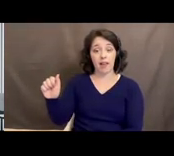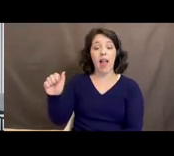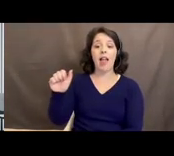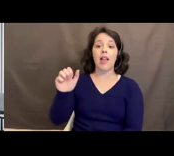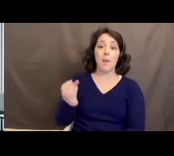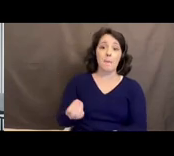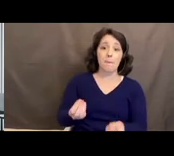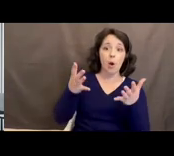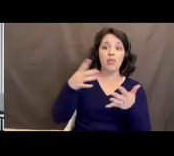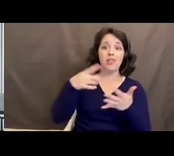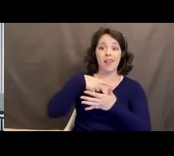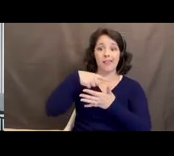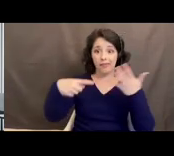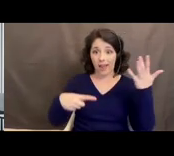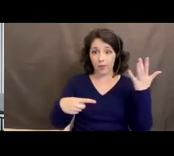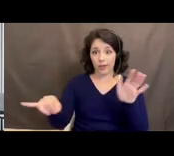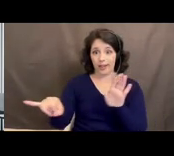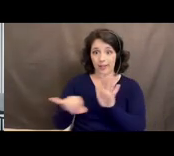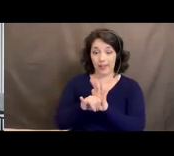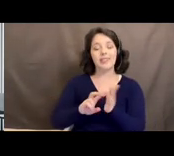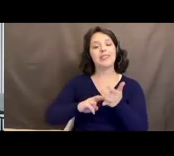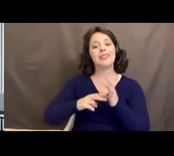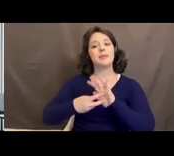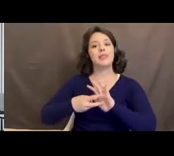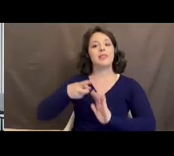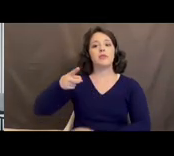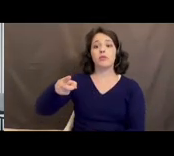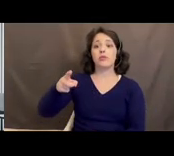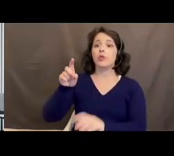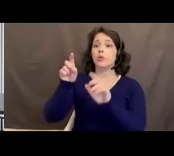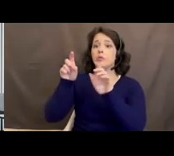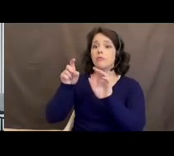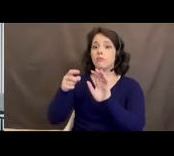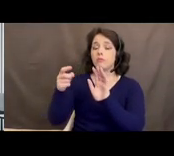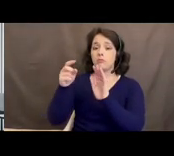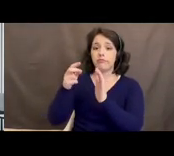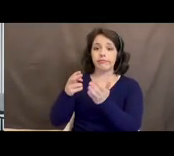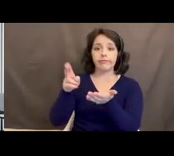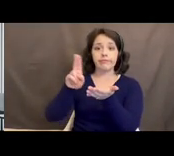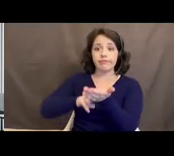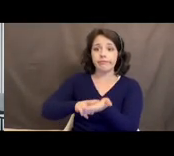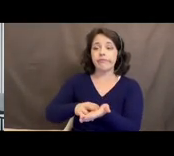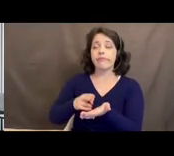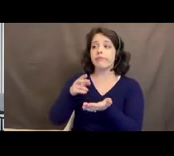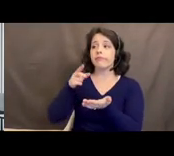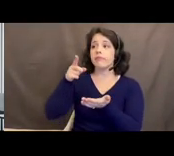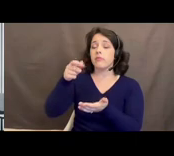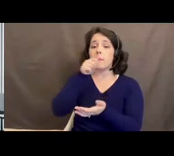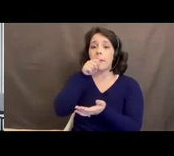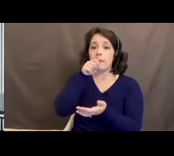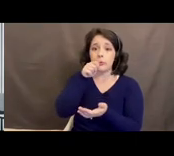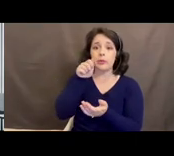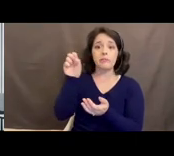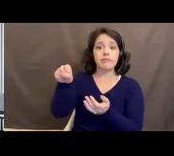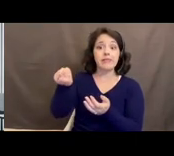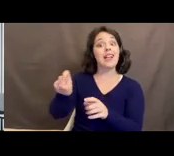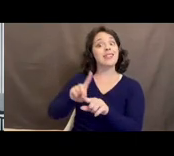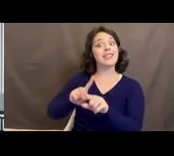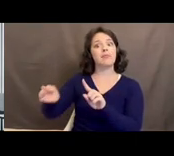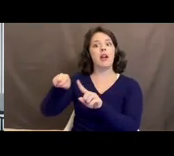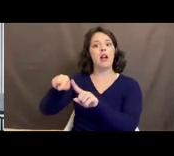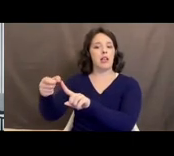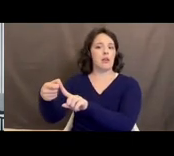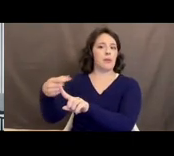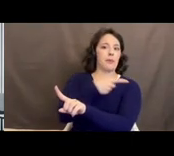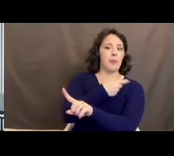And that the next piece of this is to complete the entity certification form and have that form notarized. So if you look way